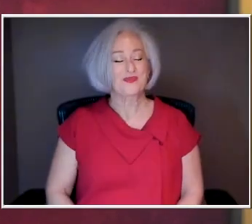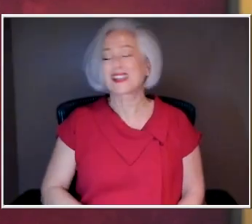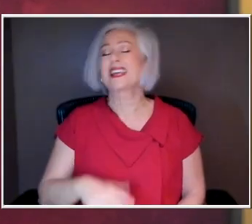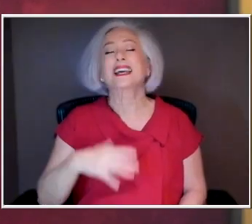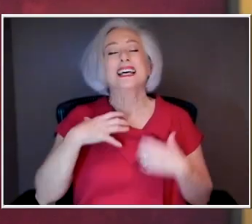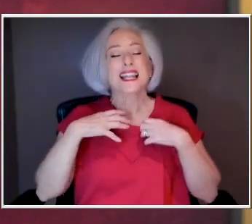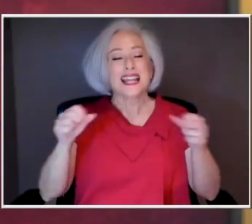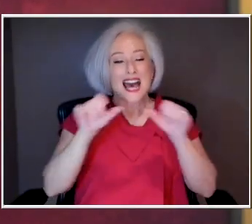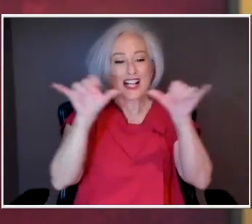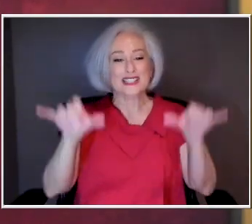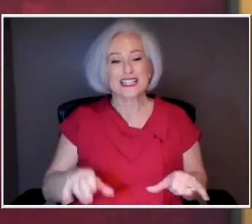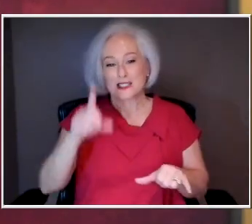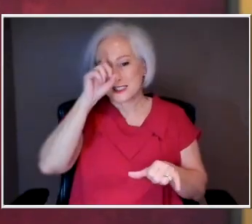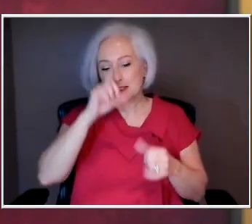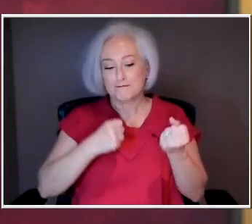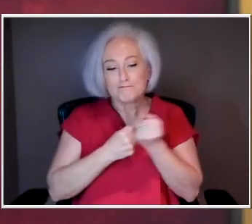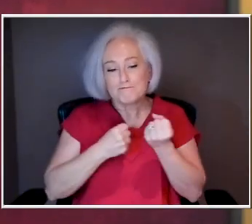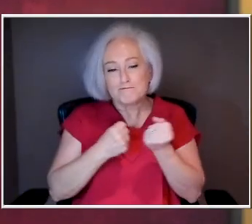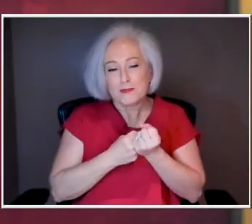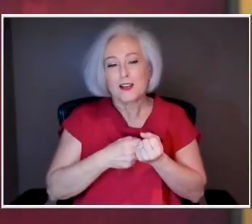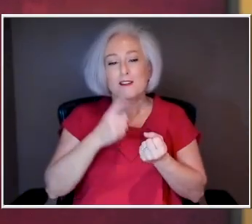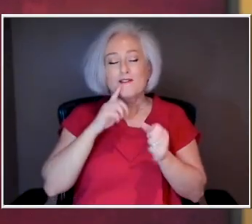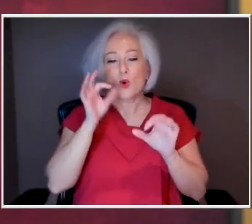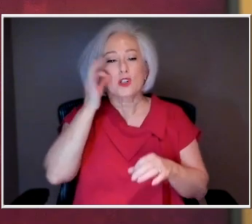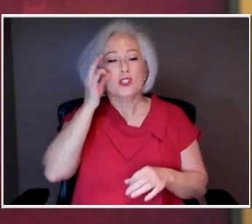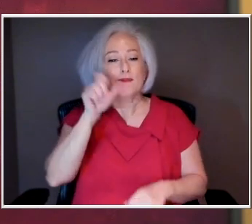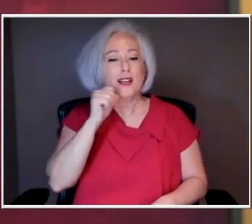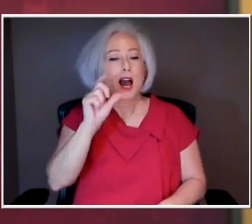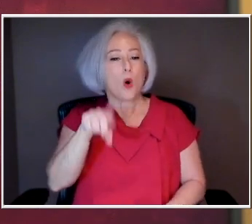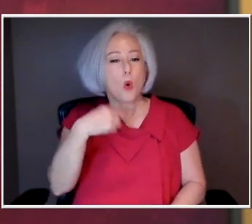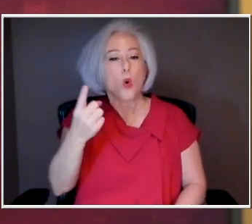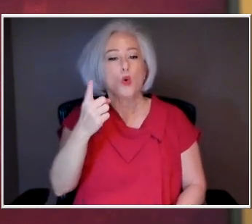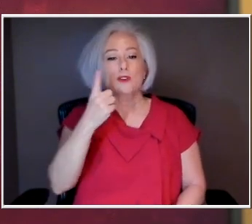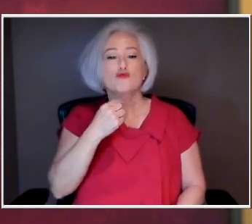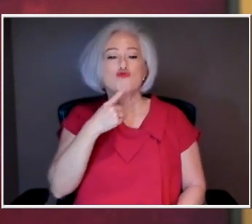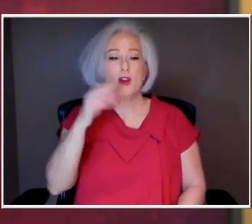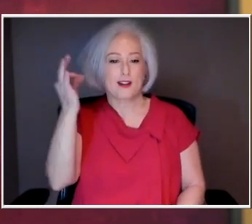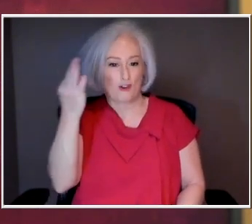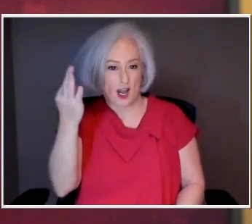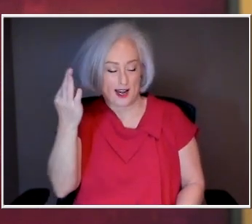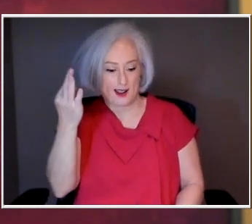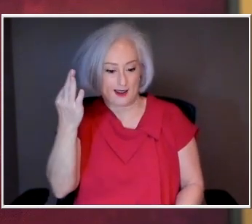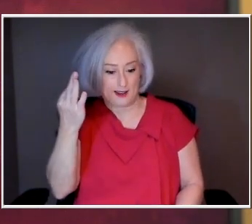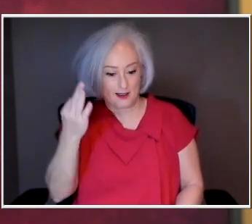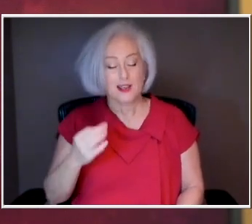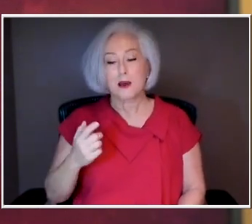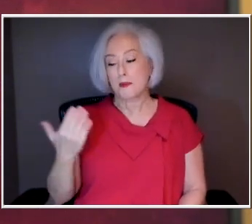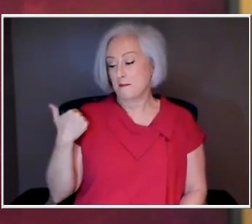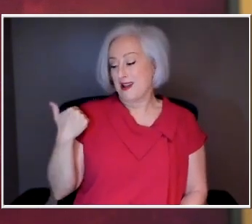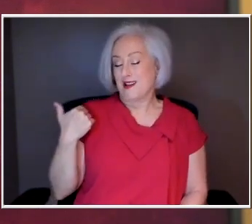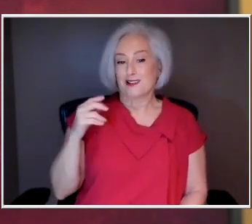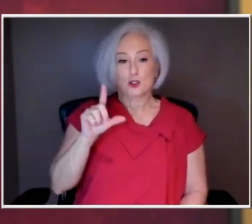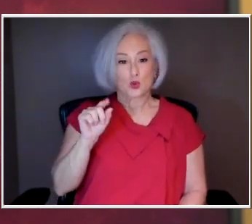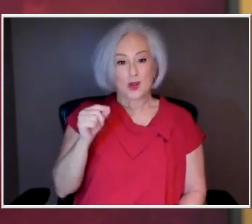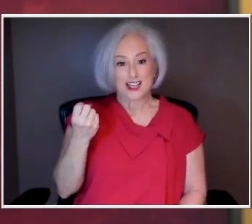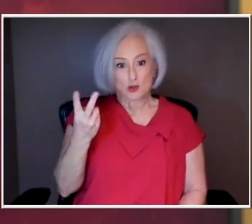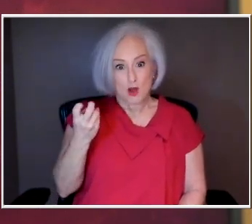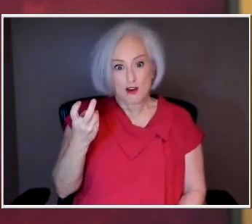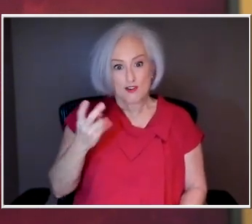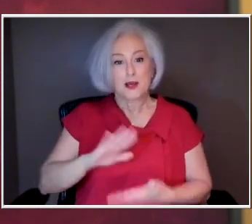up 32,000 steps. So no doubt that these women have earned the respect out there on the field too, right?